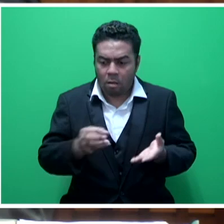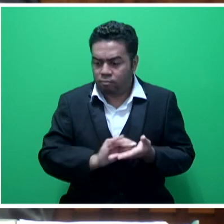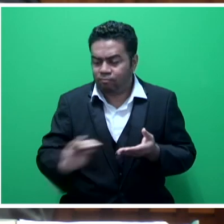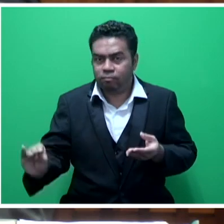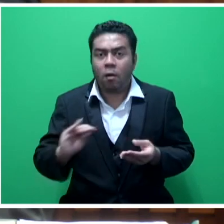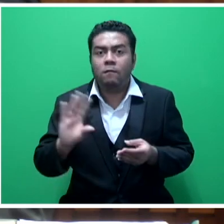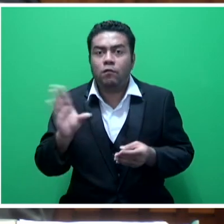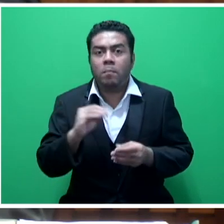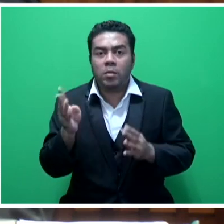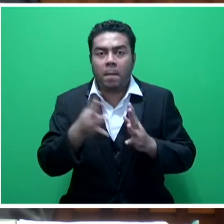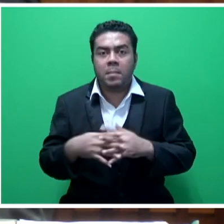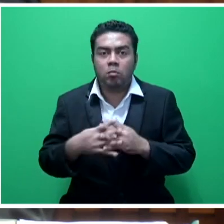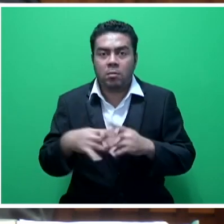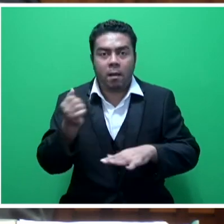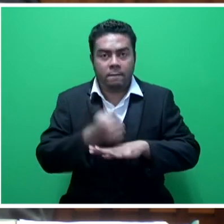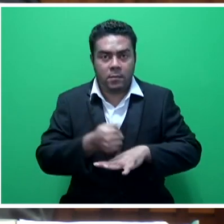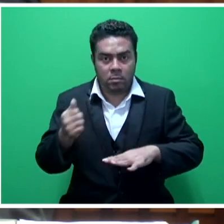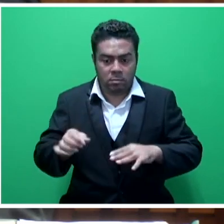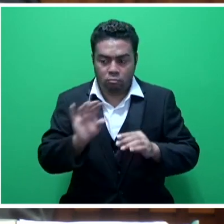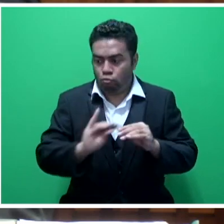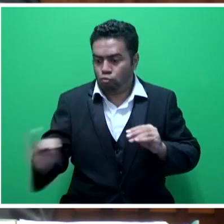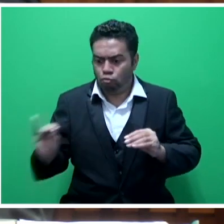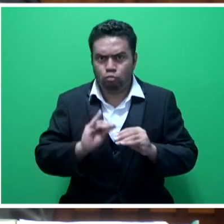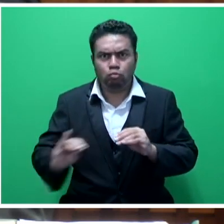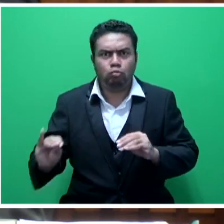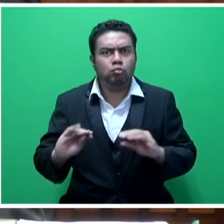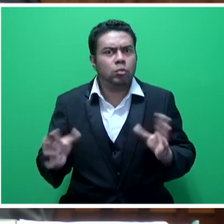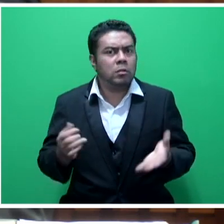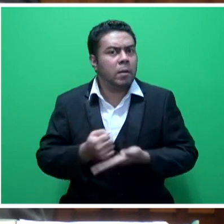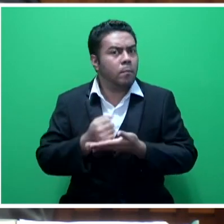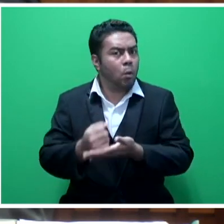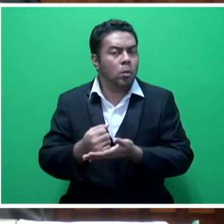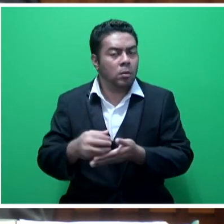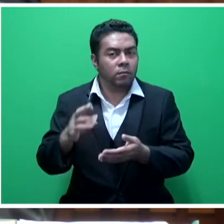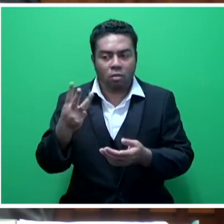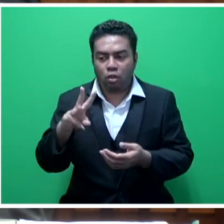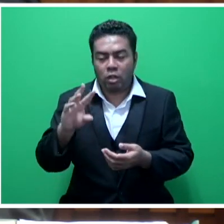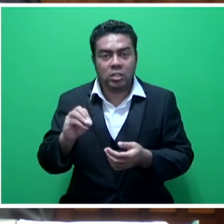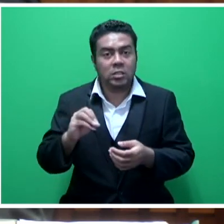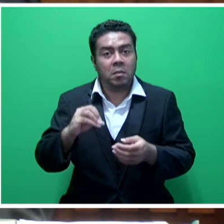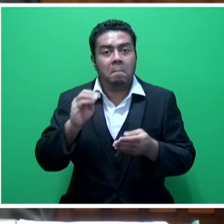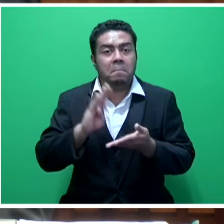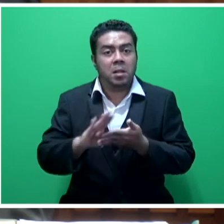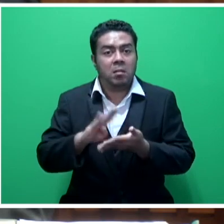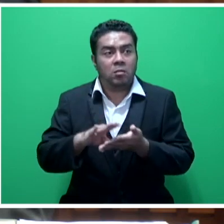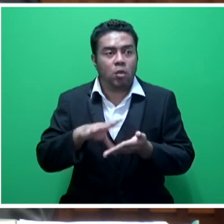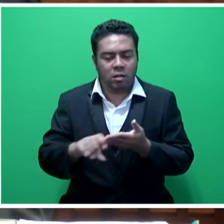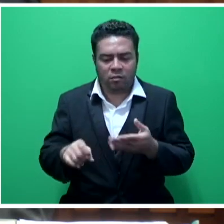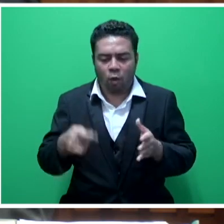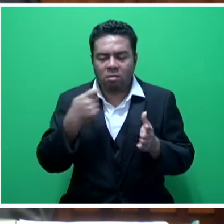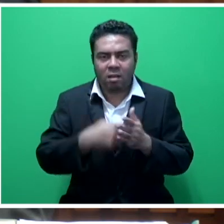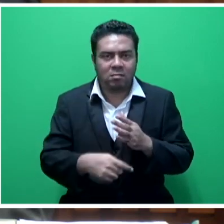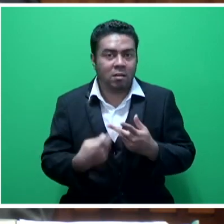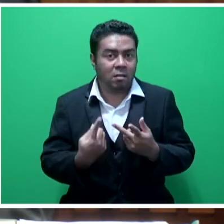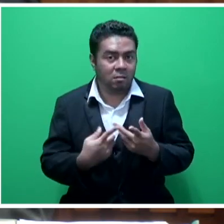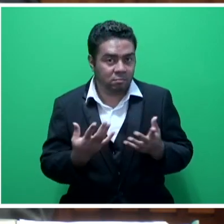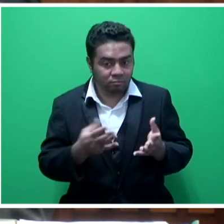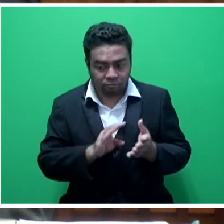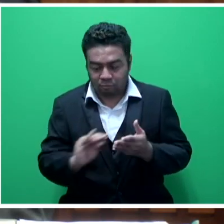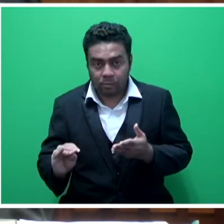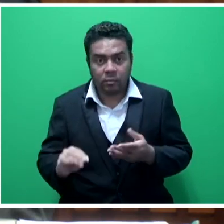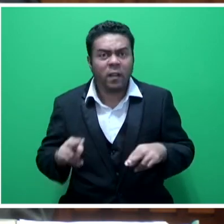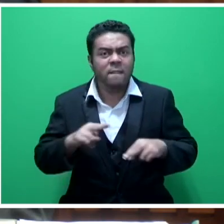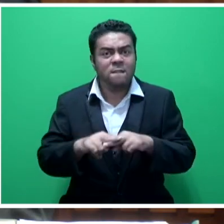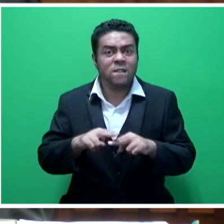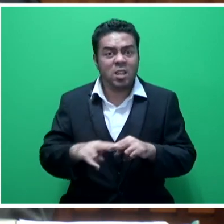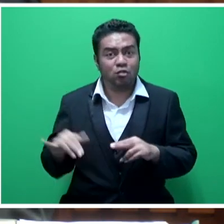government, which has also made an extra US $30 billion available in unsecured loans and tax breaks. With Fiji